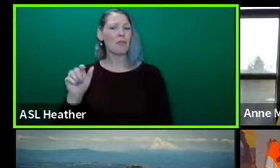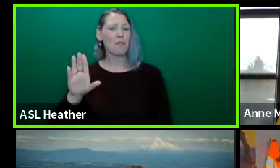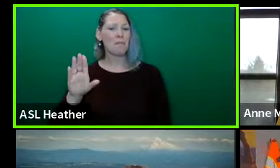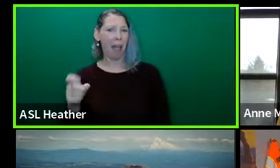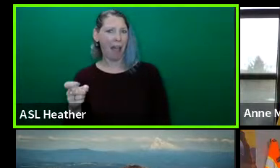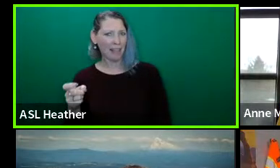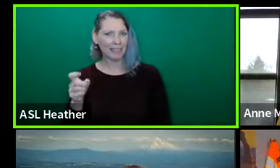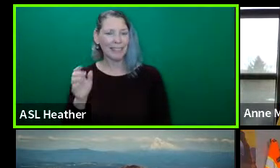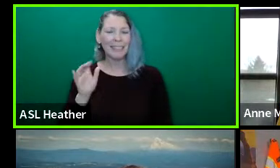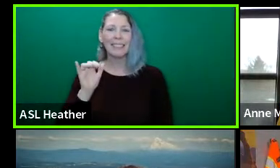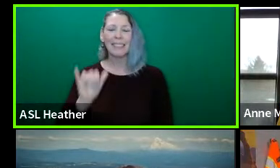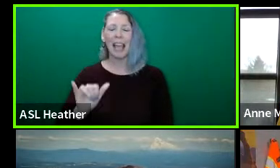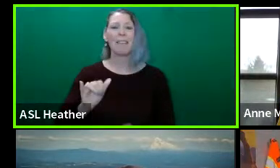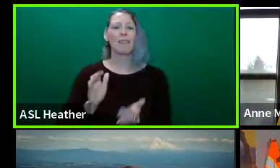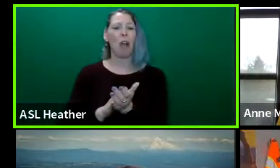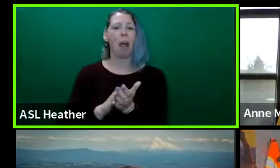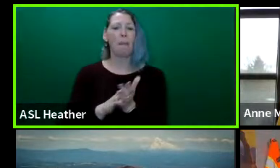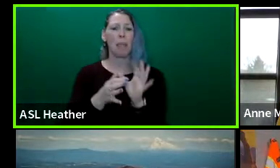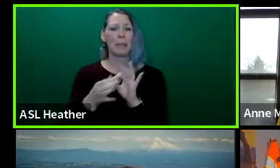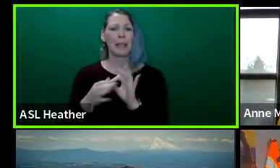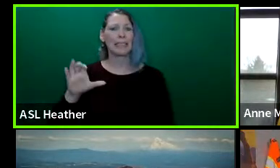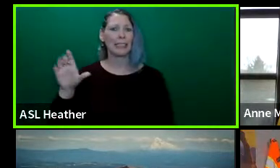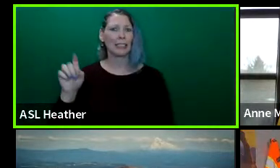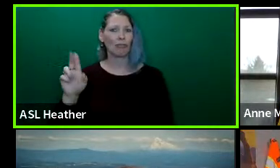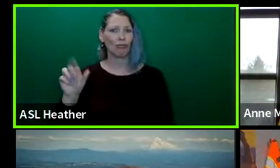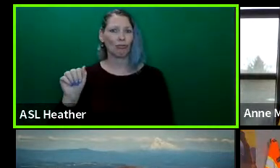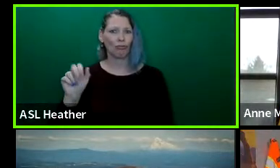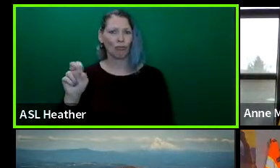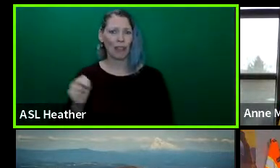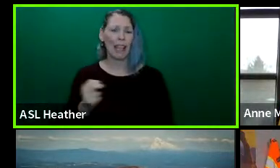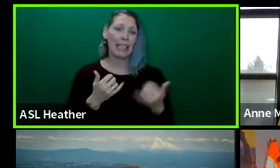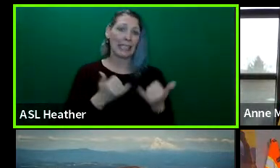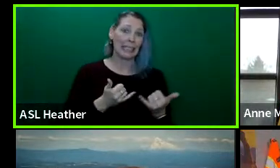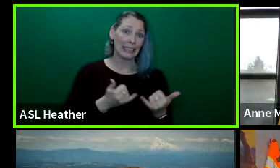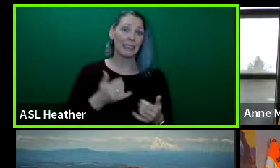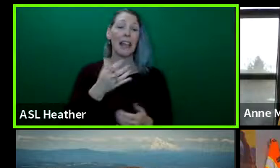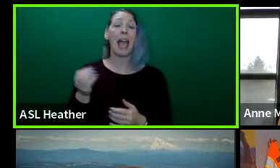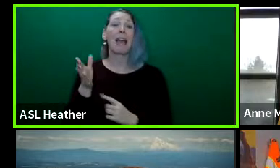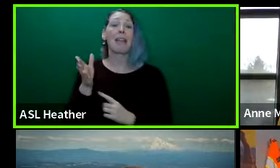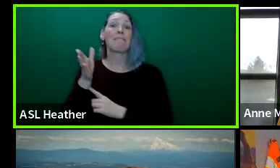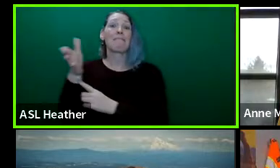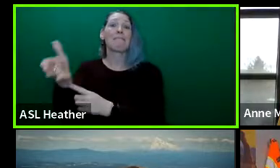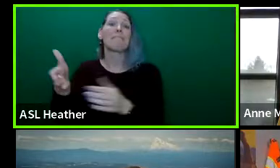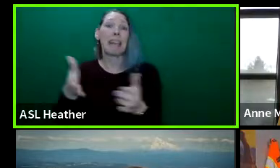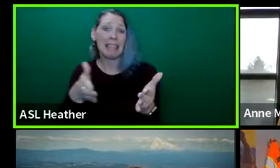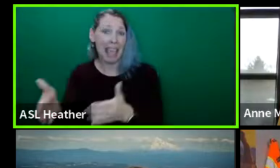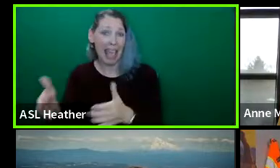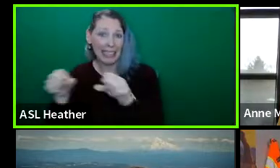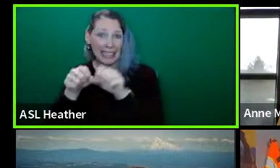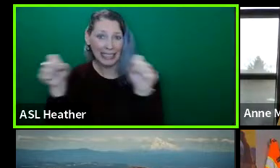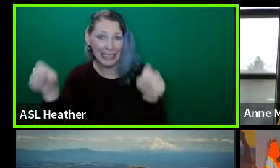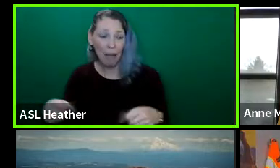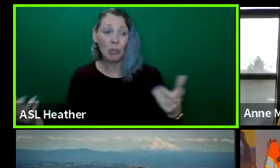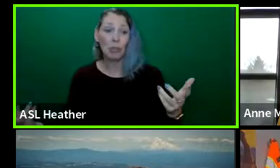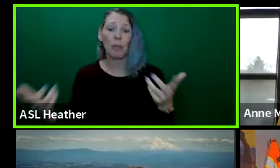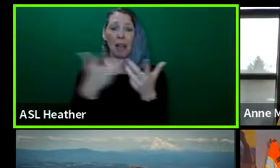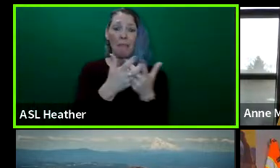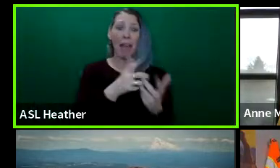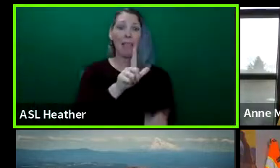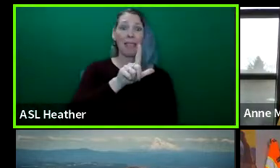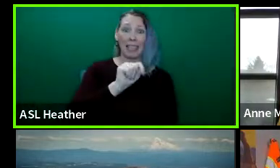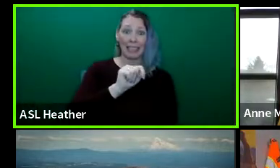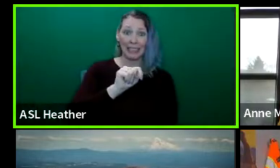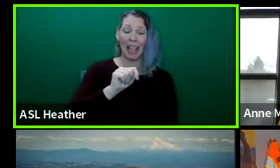transit toolbox that complements C-Tran's existing and our planned system. So combining light rail with bus